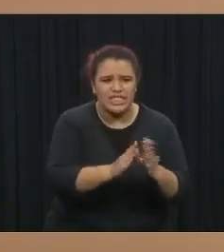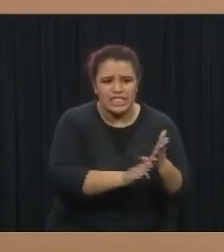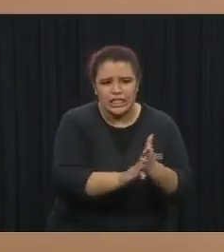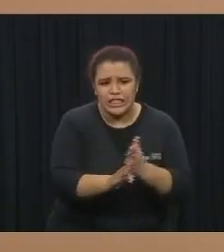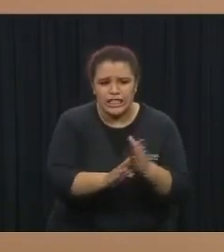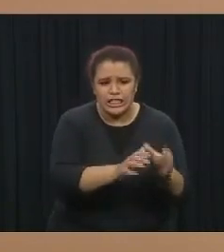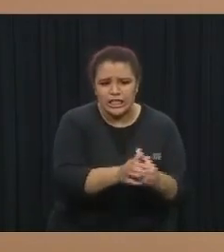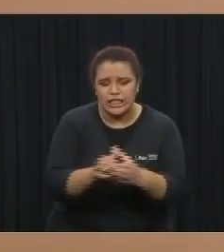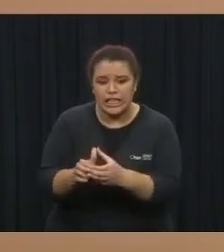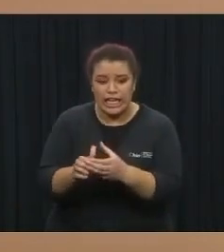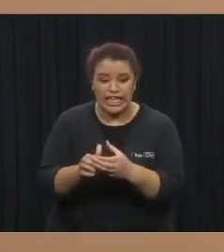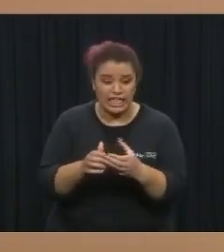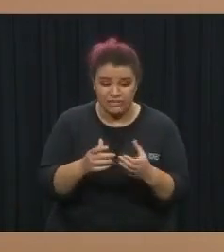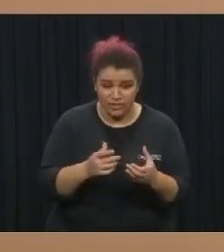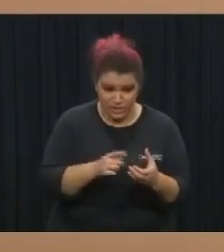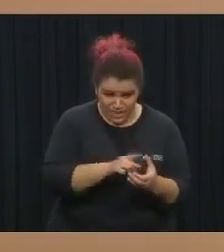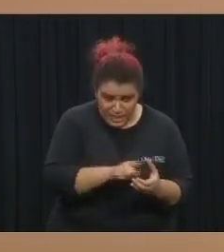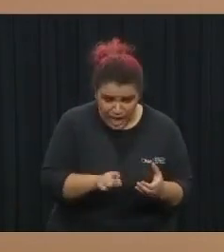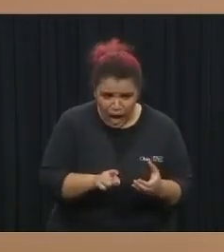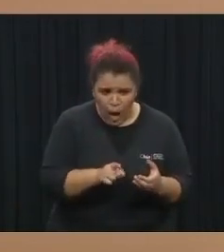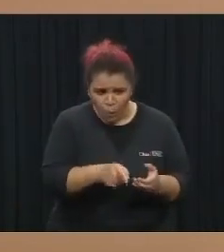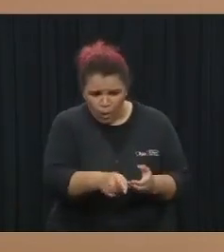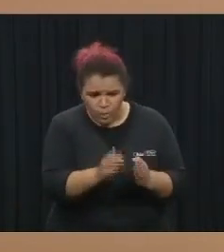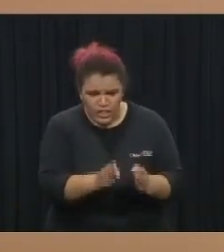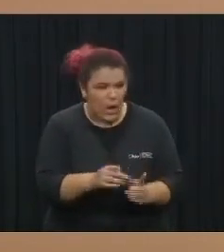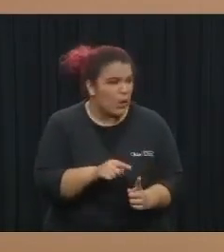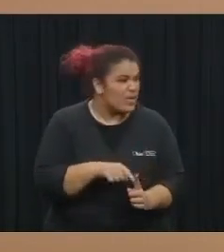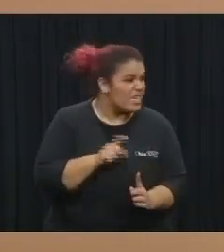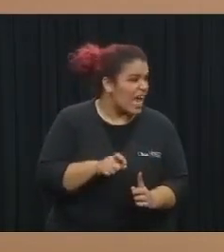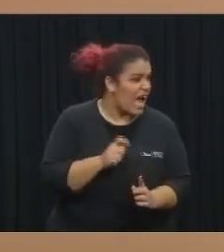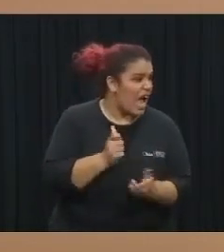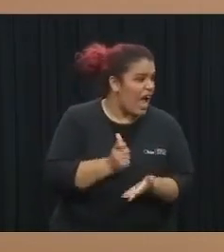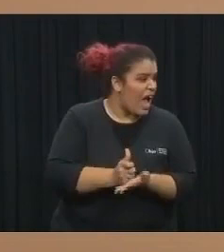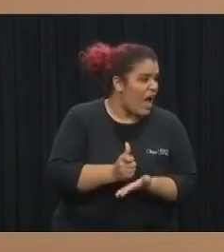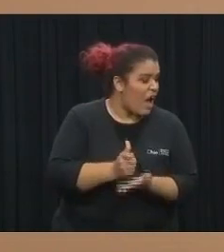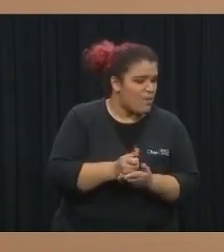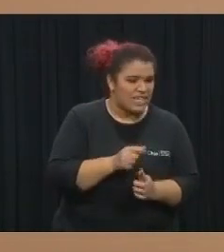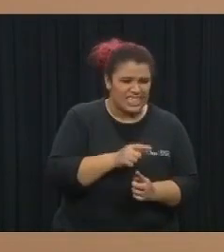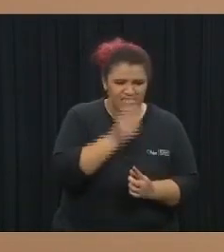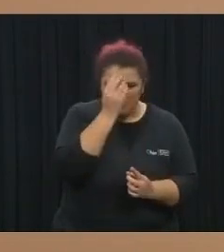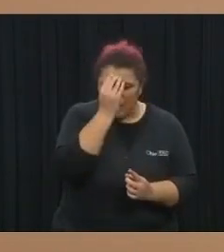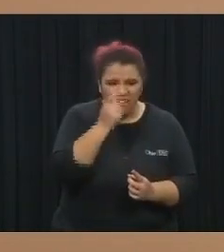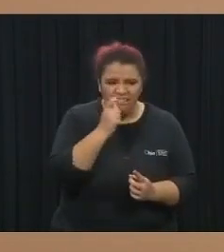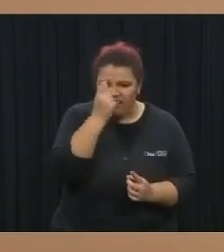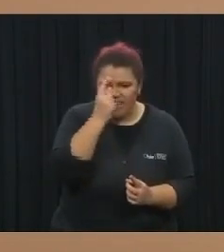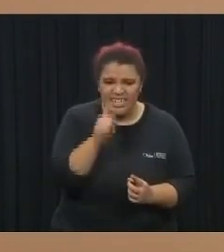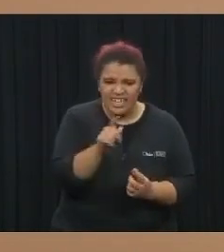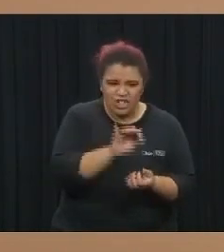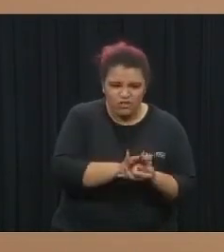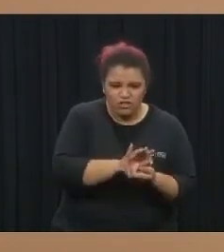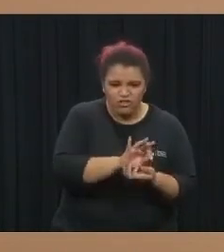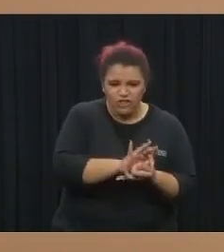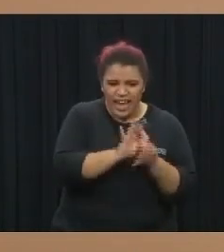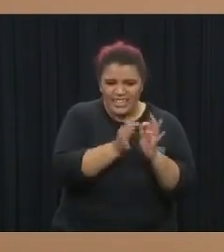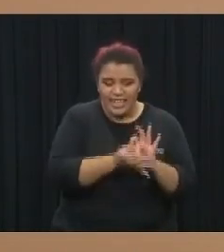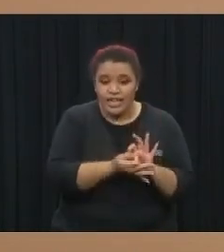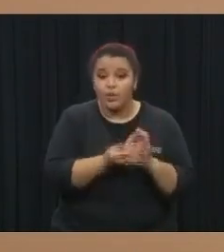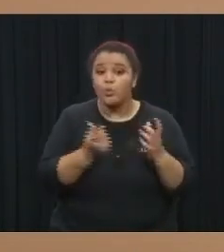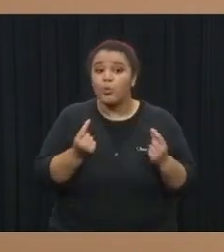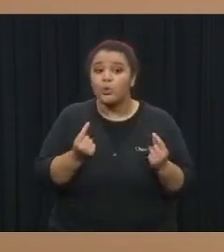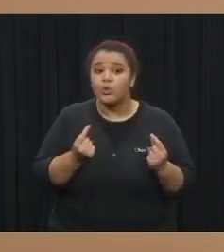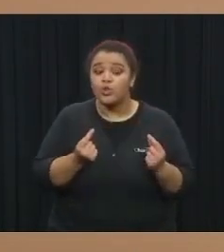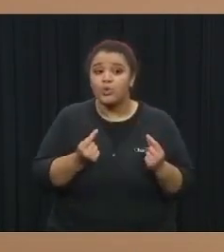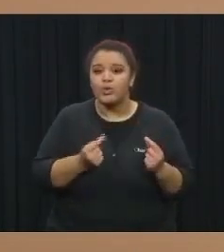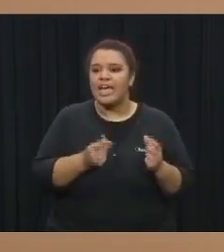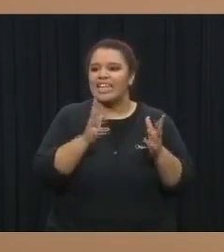know someone who needs help but needs it translated, leave a message, help them leave a message of the number. All we